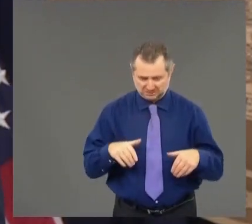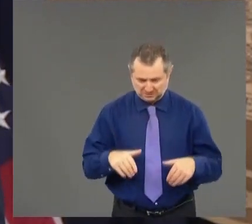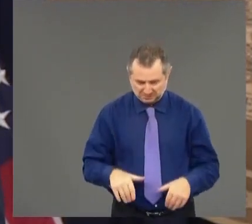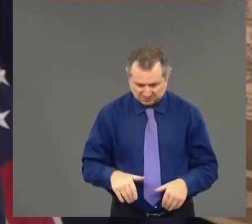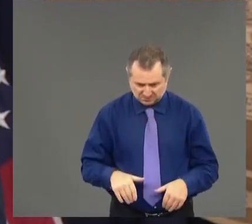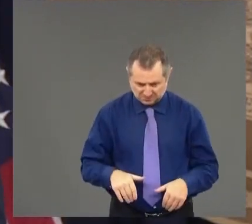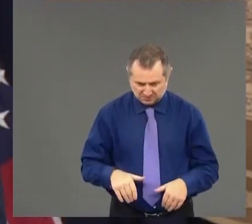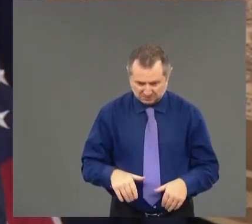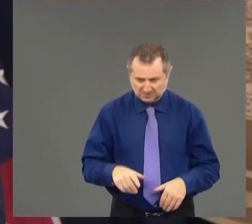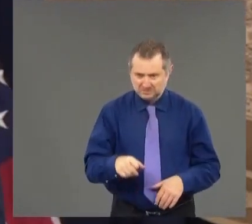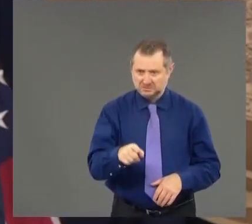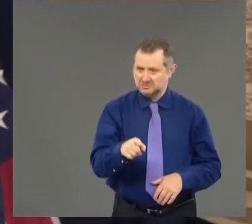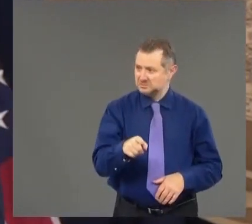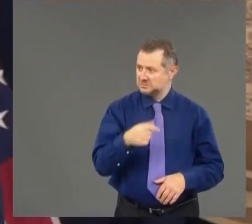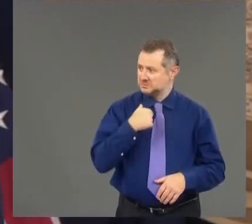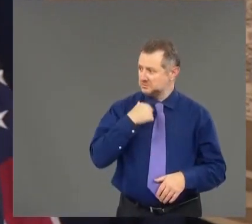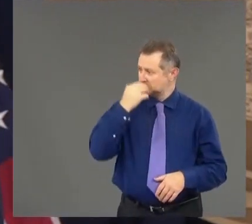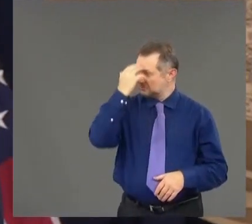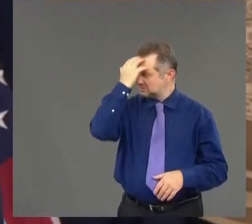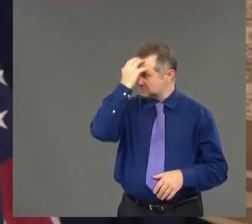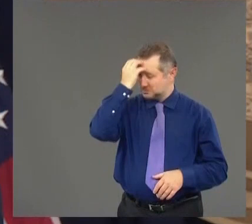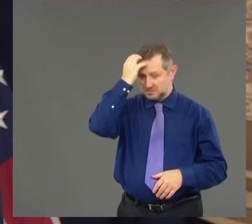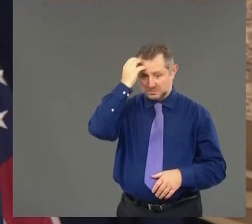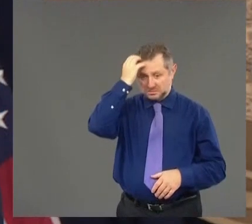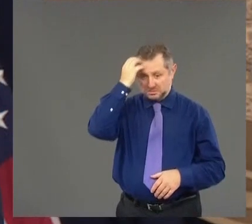question. I